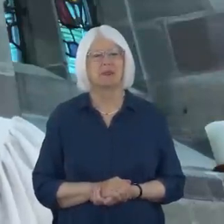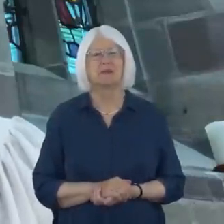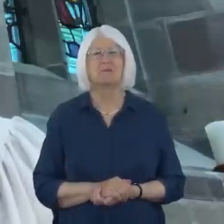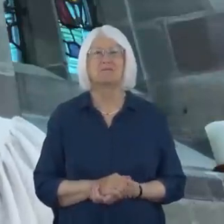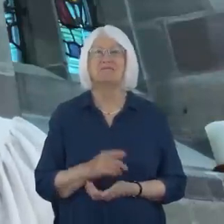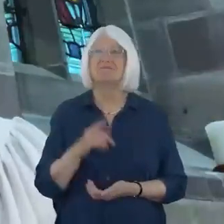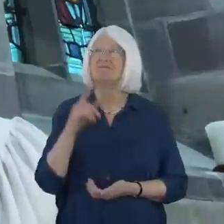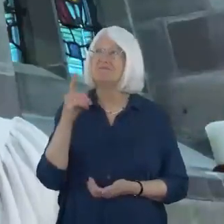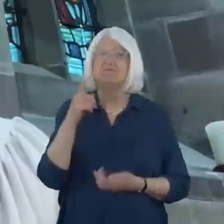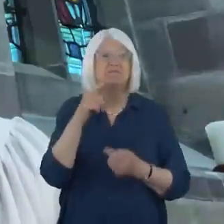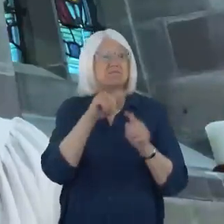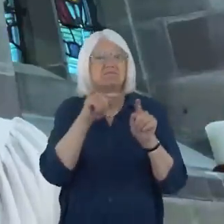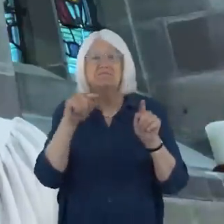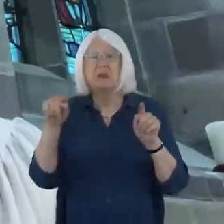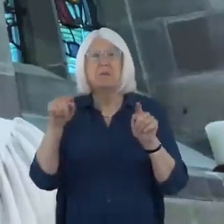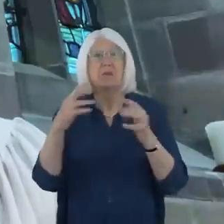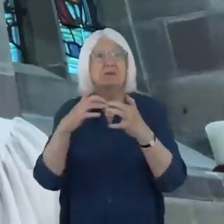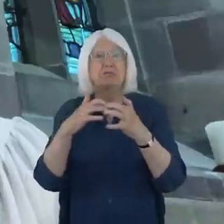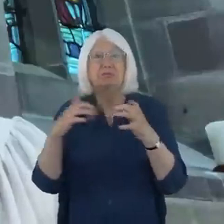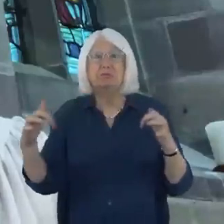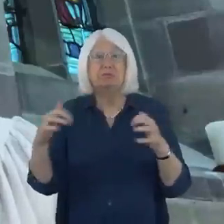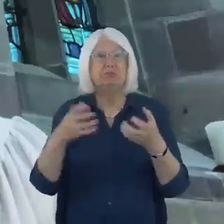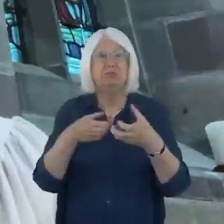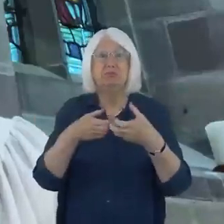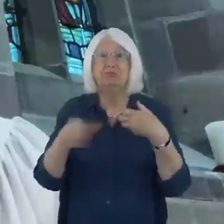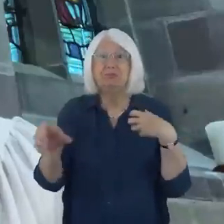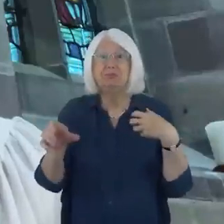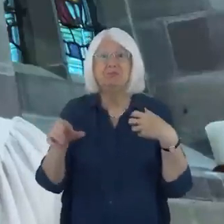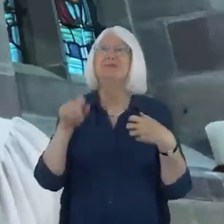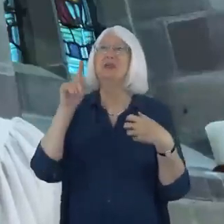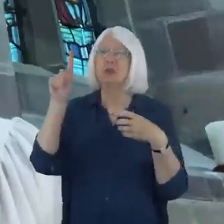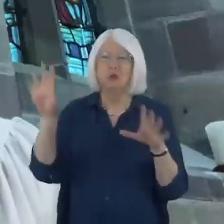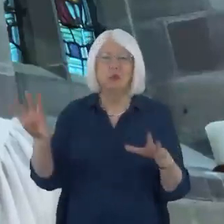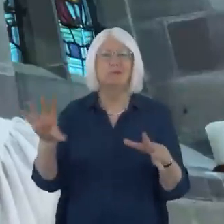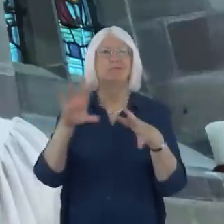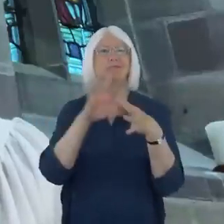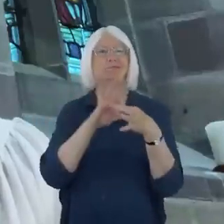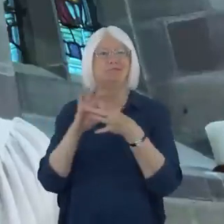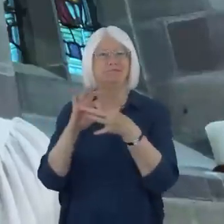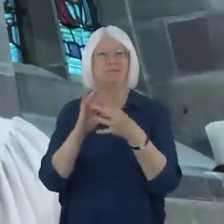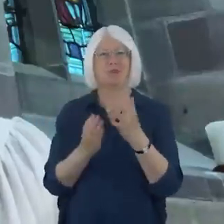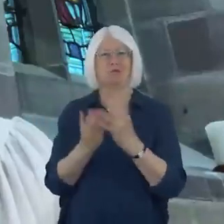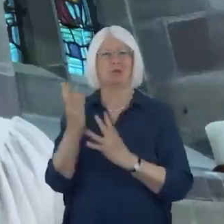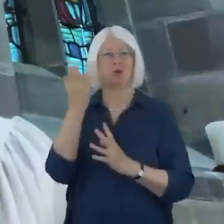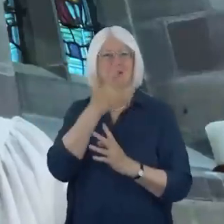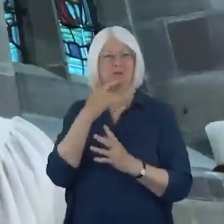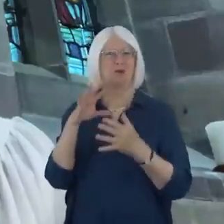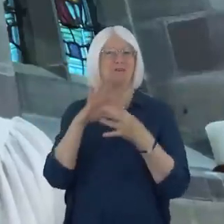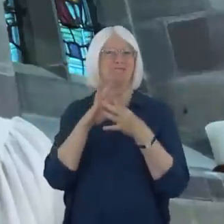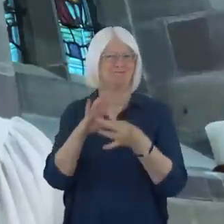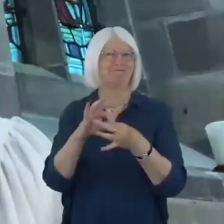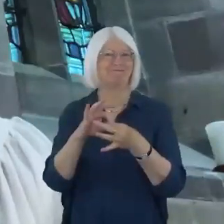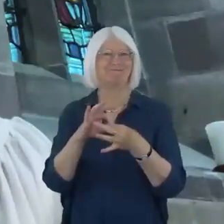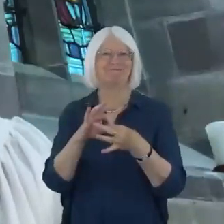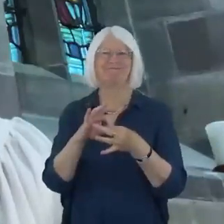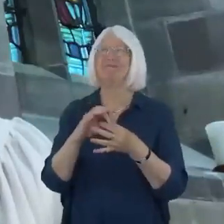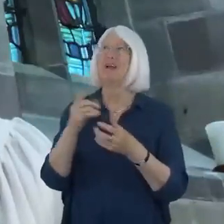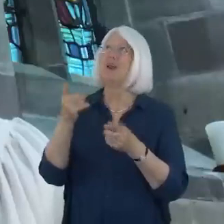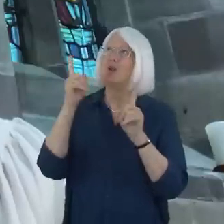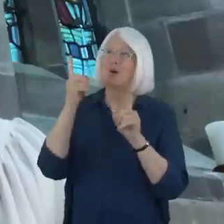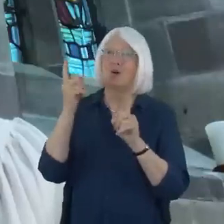You make one by your Spirit the torn and divided. Lord, have